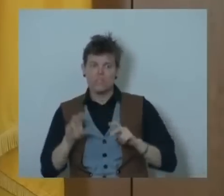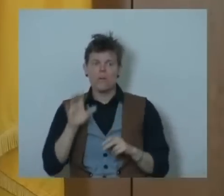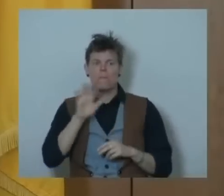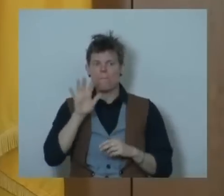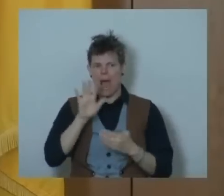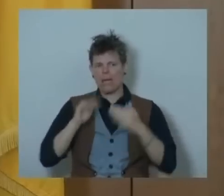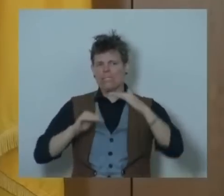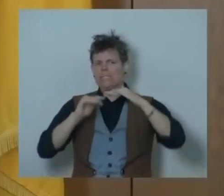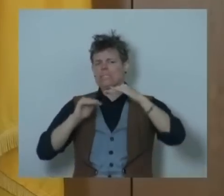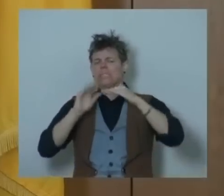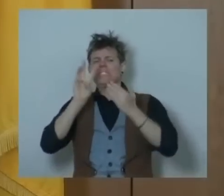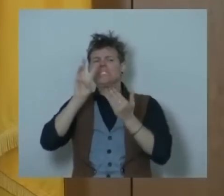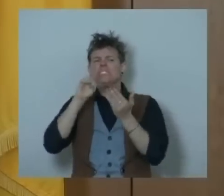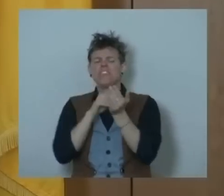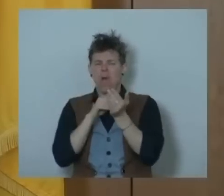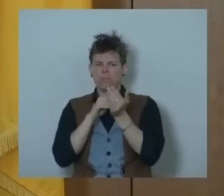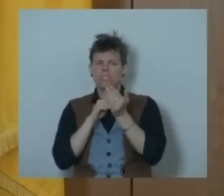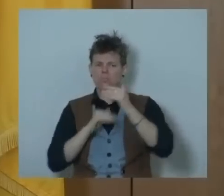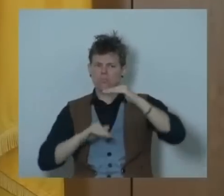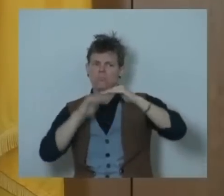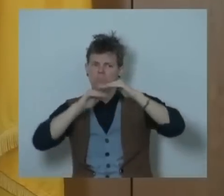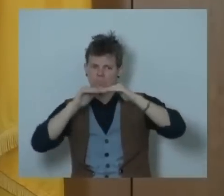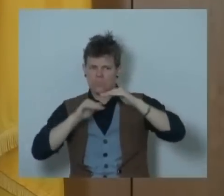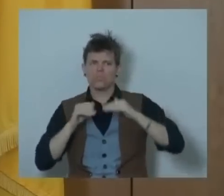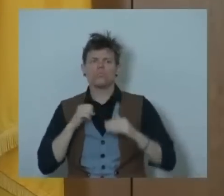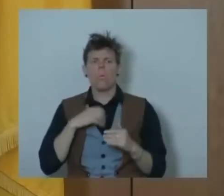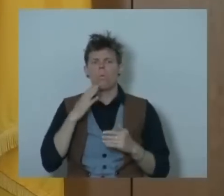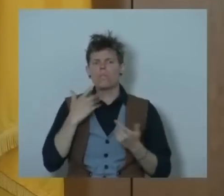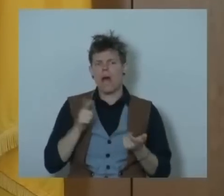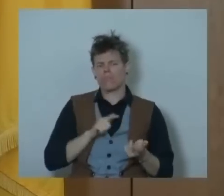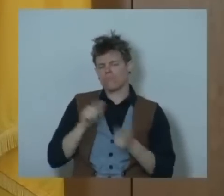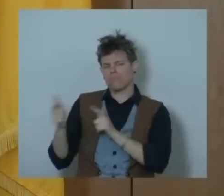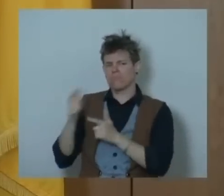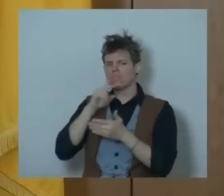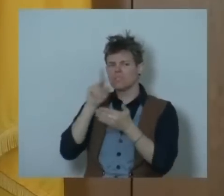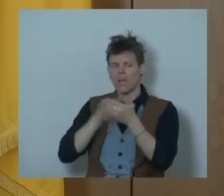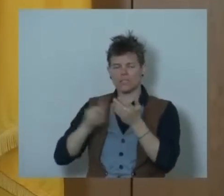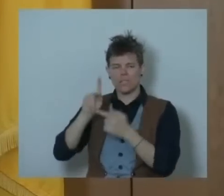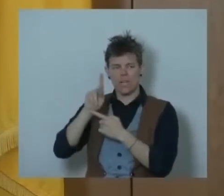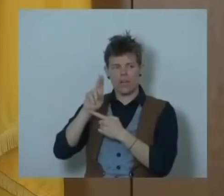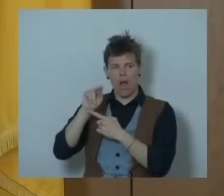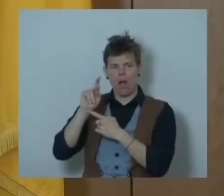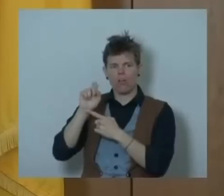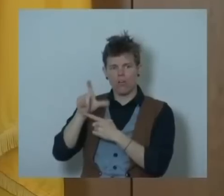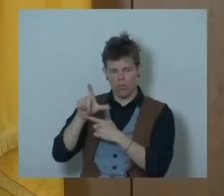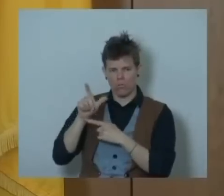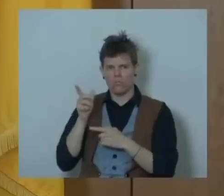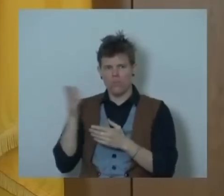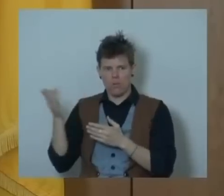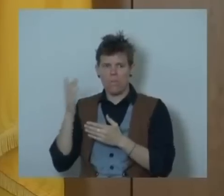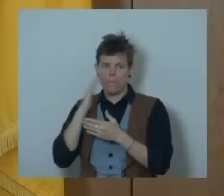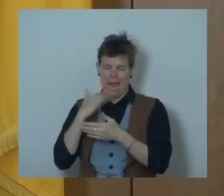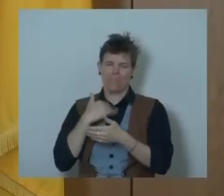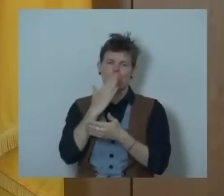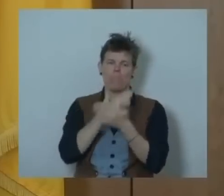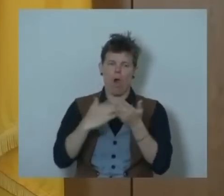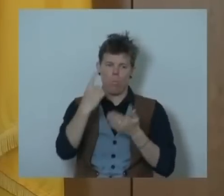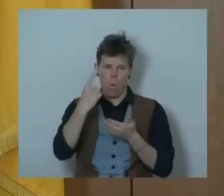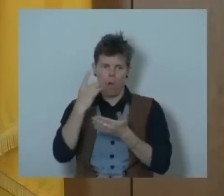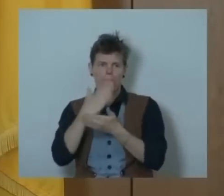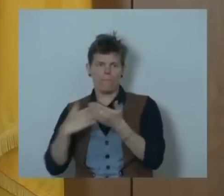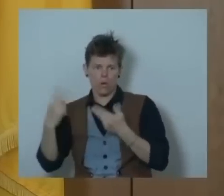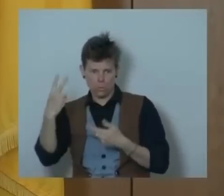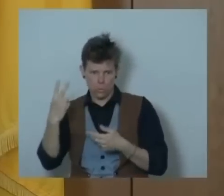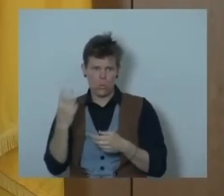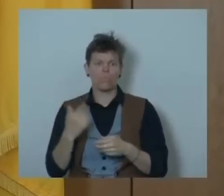the expert on testing, which is Secretary Kunkel. It's a two-part aspect here. You have to have the instruments. They're